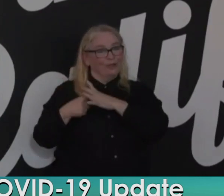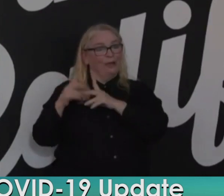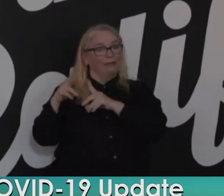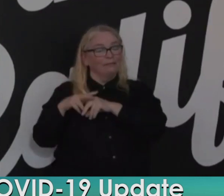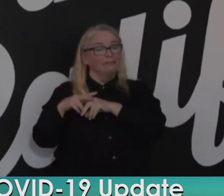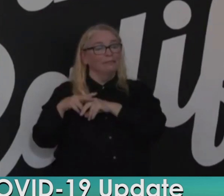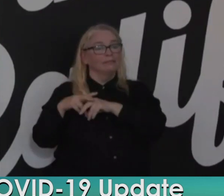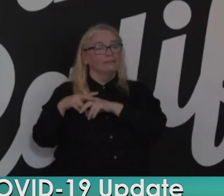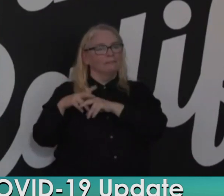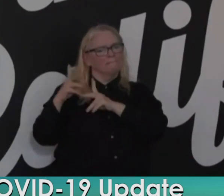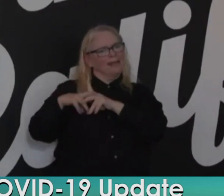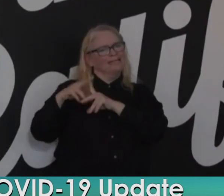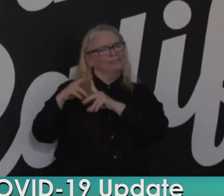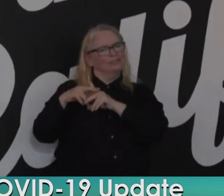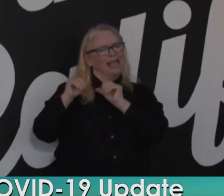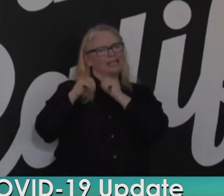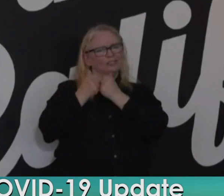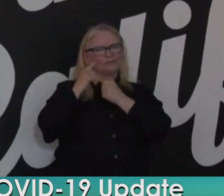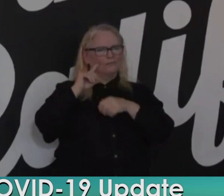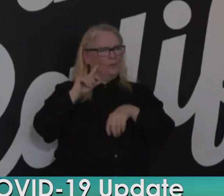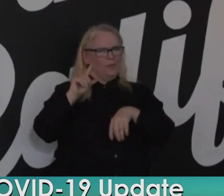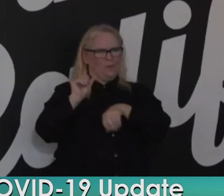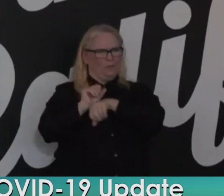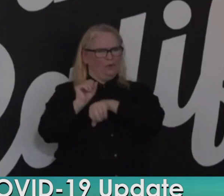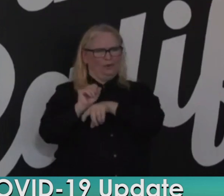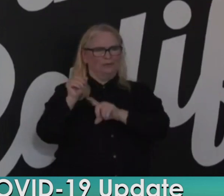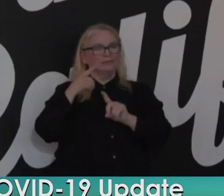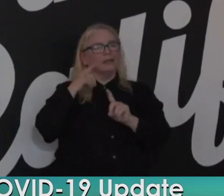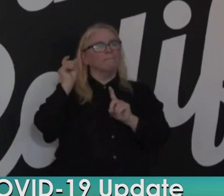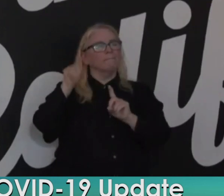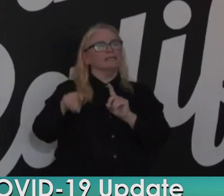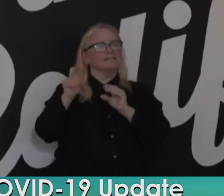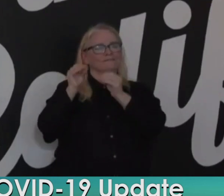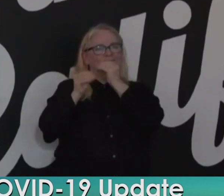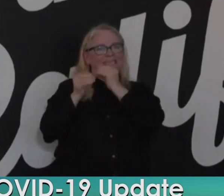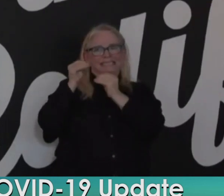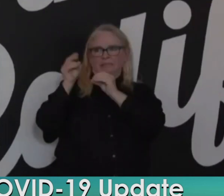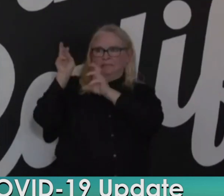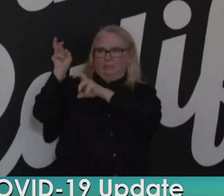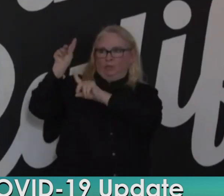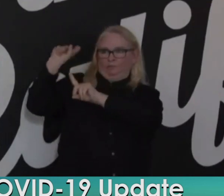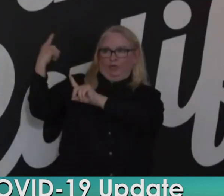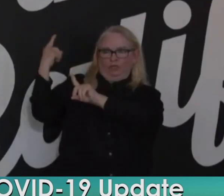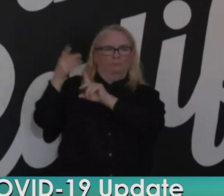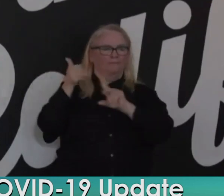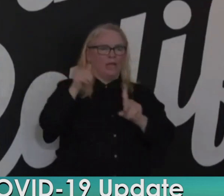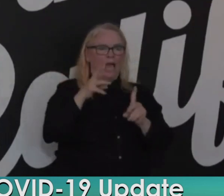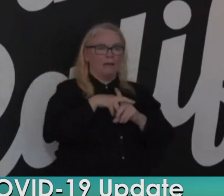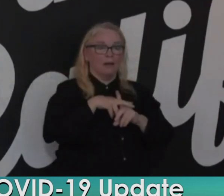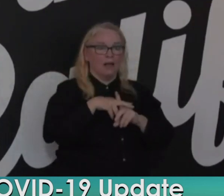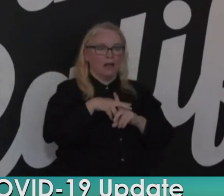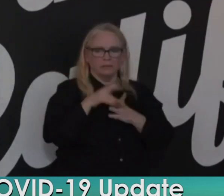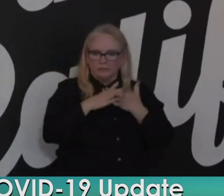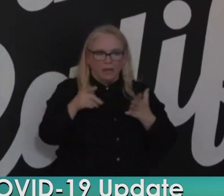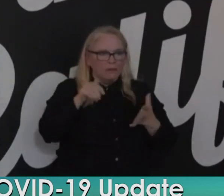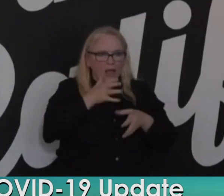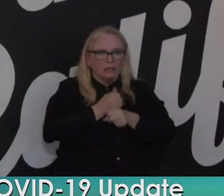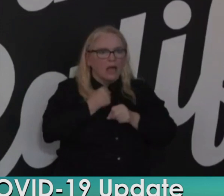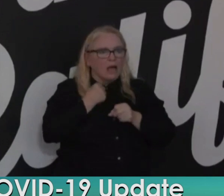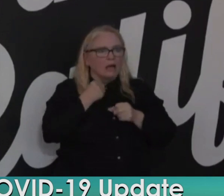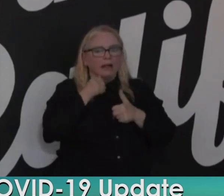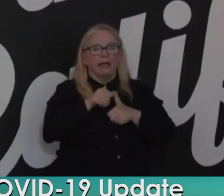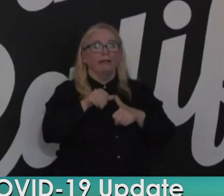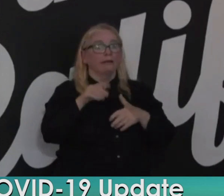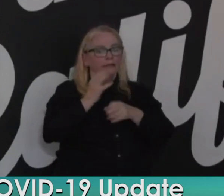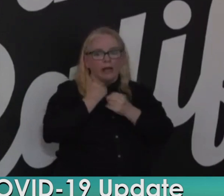you a letter about a badly needed fix for these folks. Now these workers haven't received letters and still haven't received any help. What's going on? Okay.